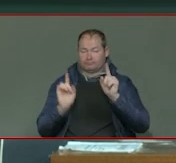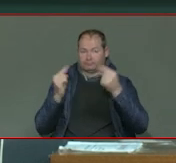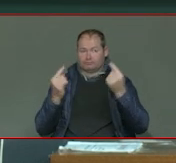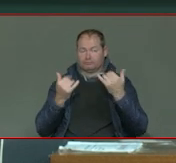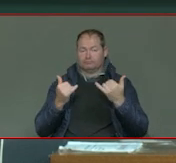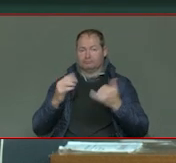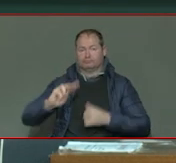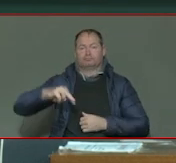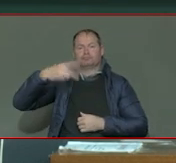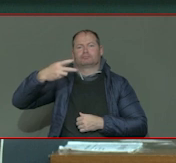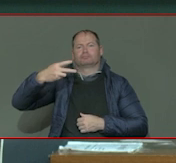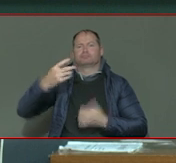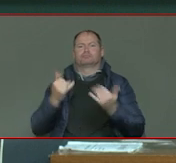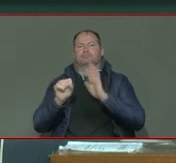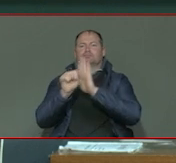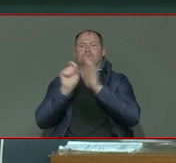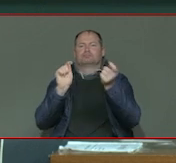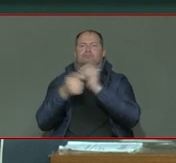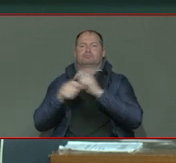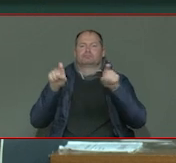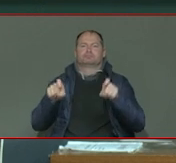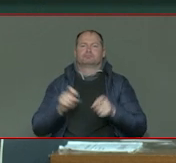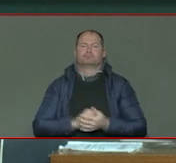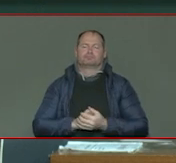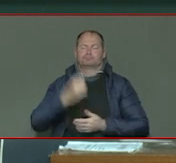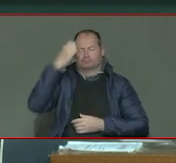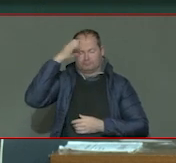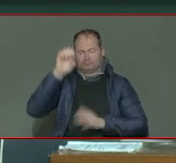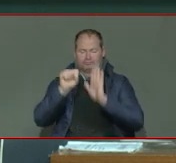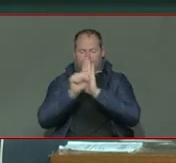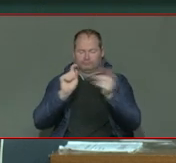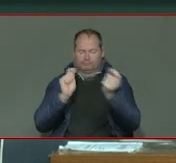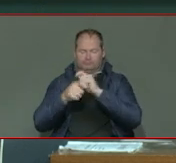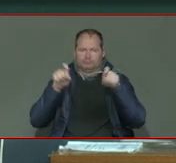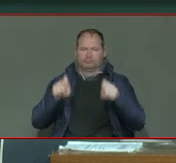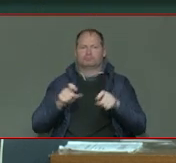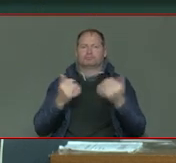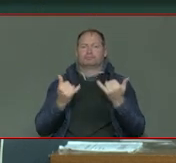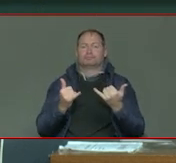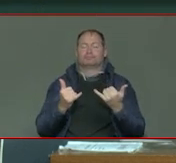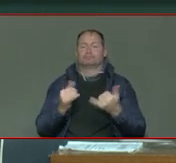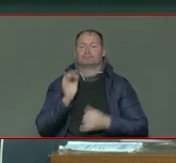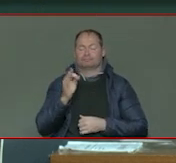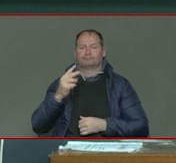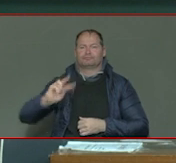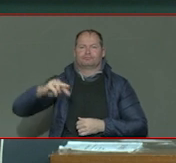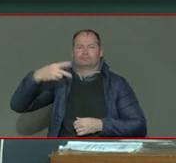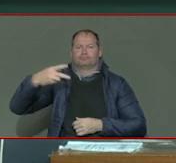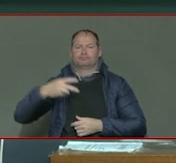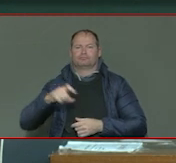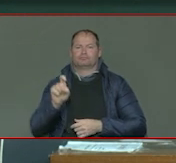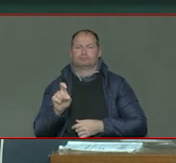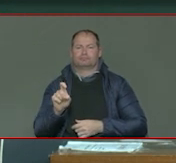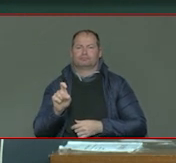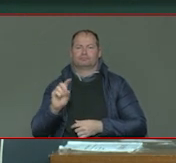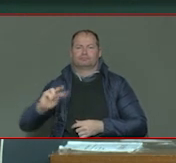it to the top, I need to change the sign of the exponent. This here is a positive exponent, x to the power positive 2. I